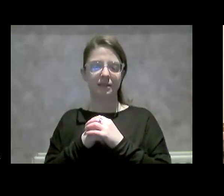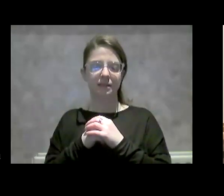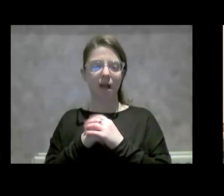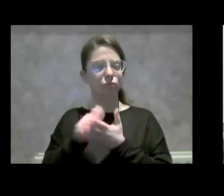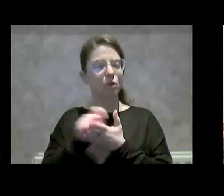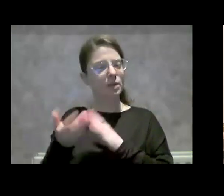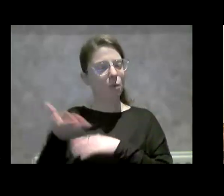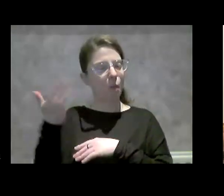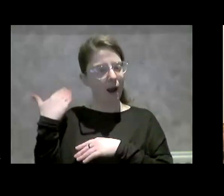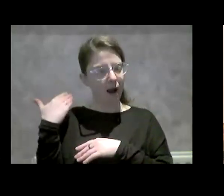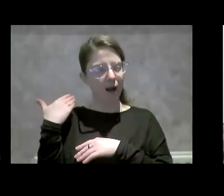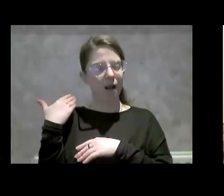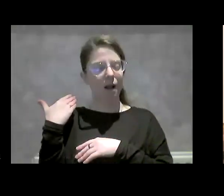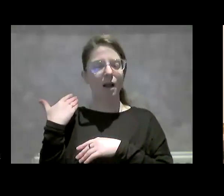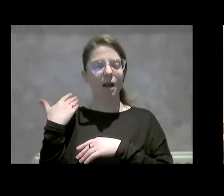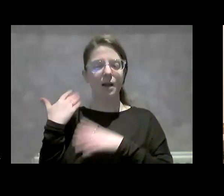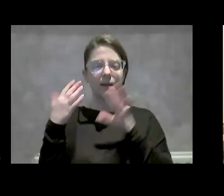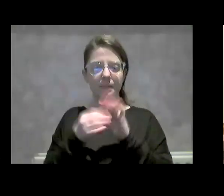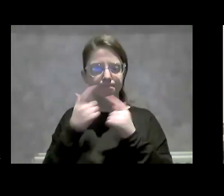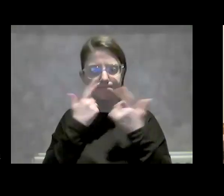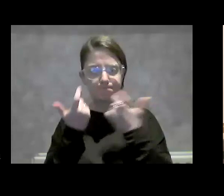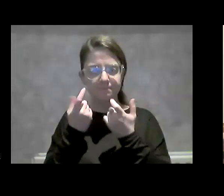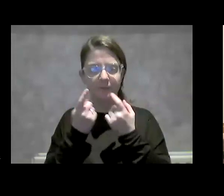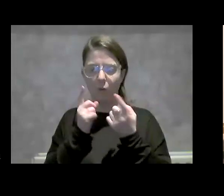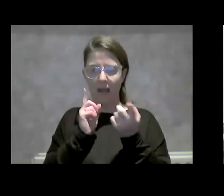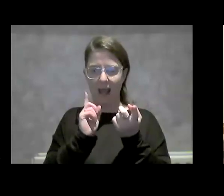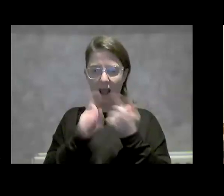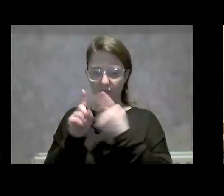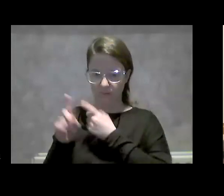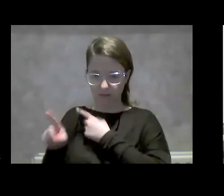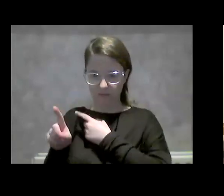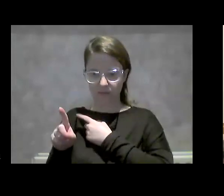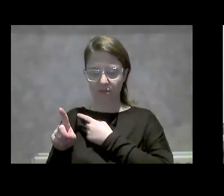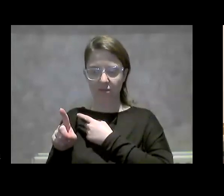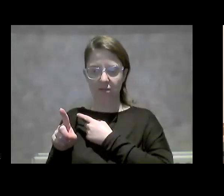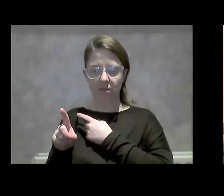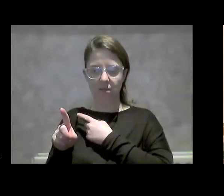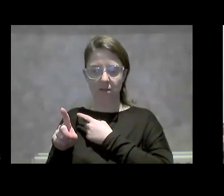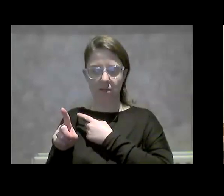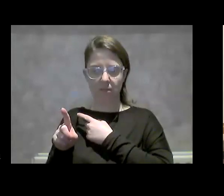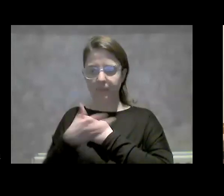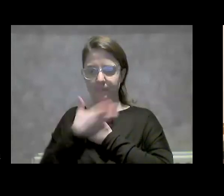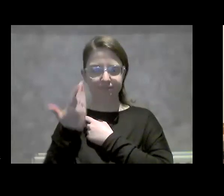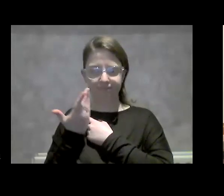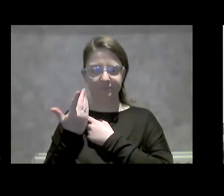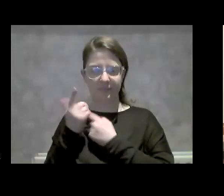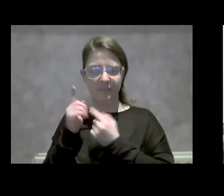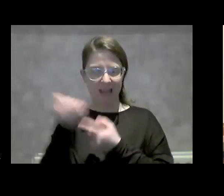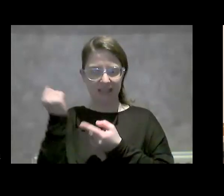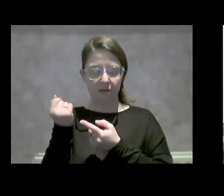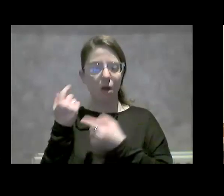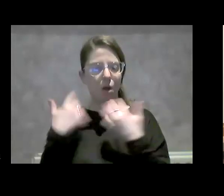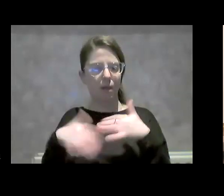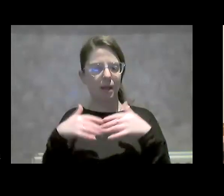while ago. It's about searching for answers and finding more questions. It's